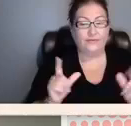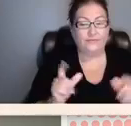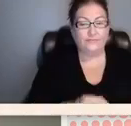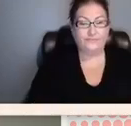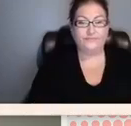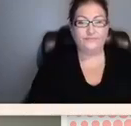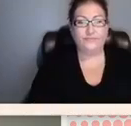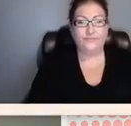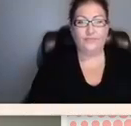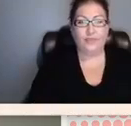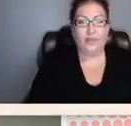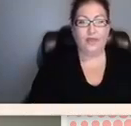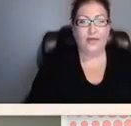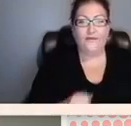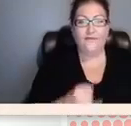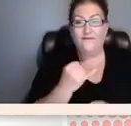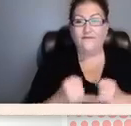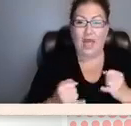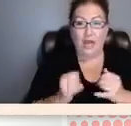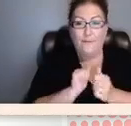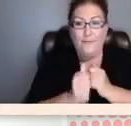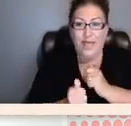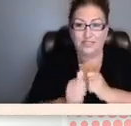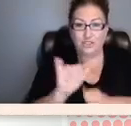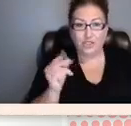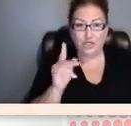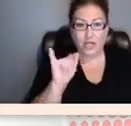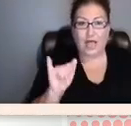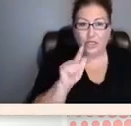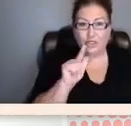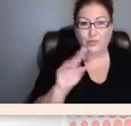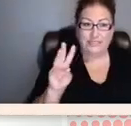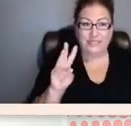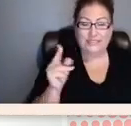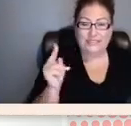Final passage, July 26, signing ceremony.